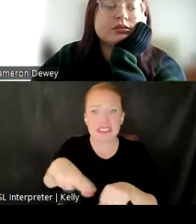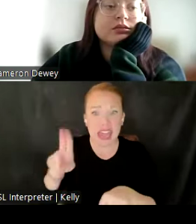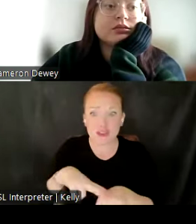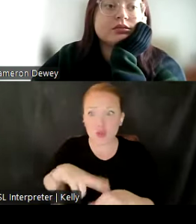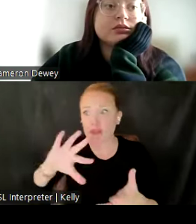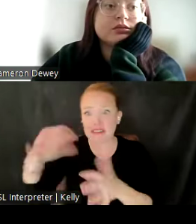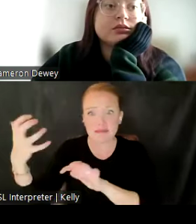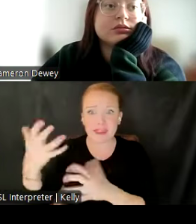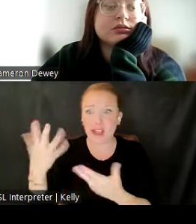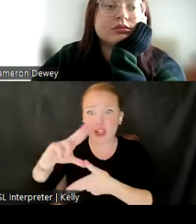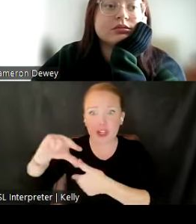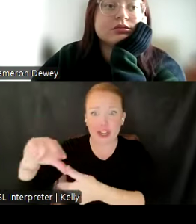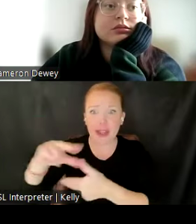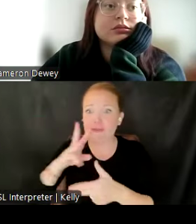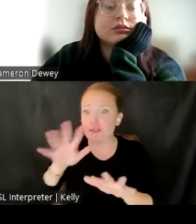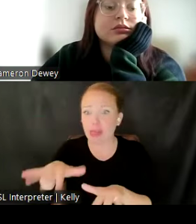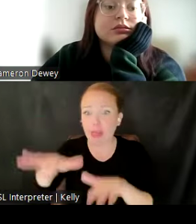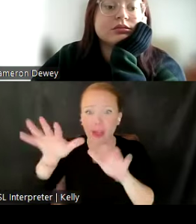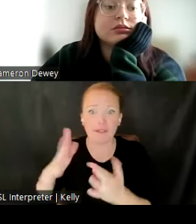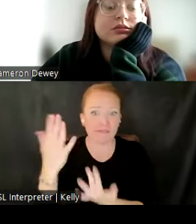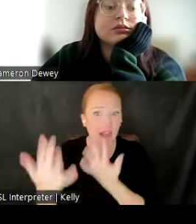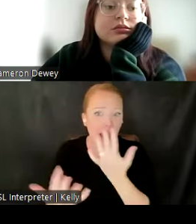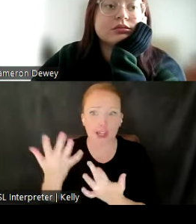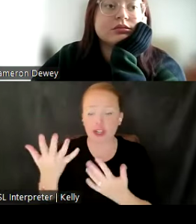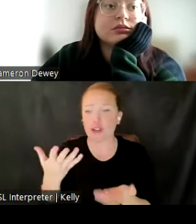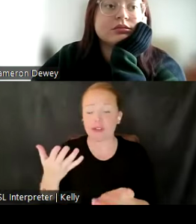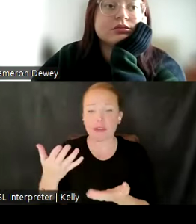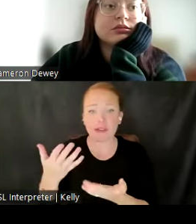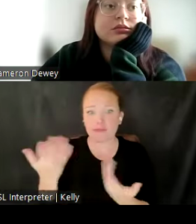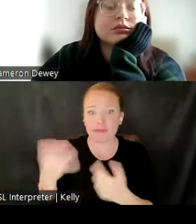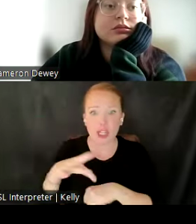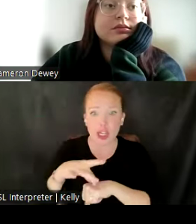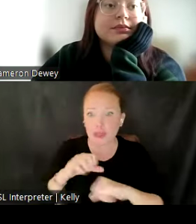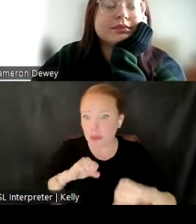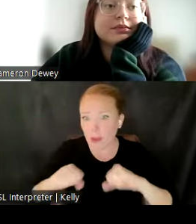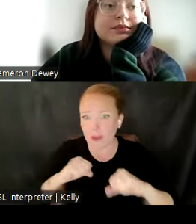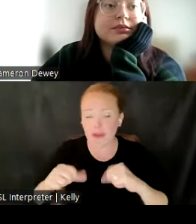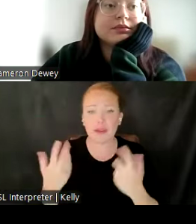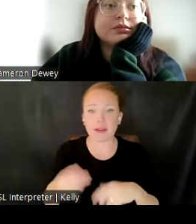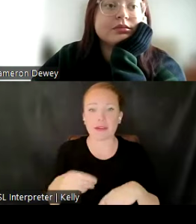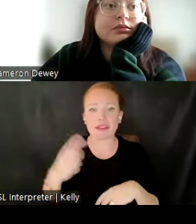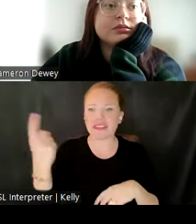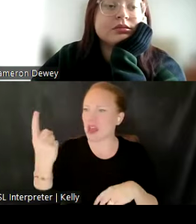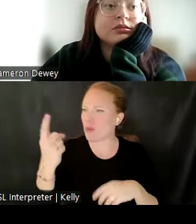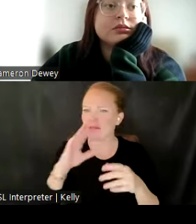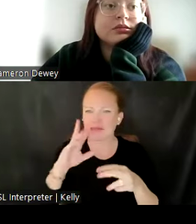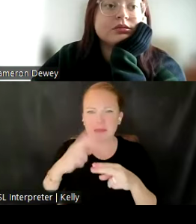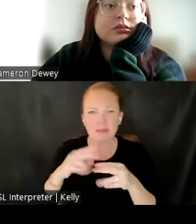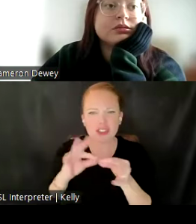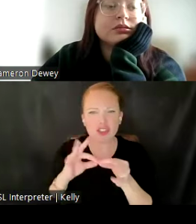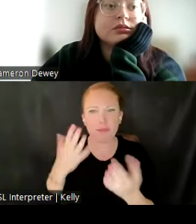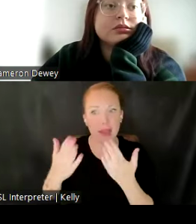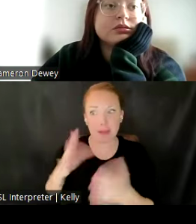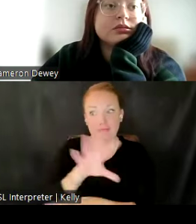hurricane, flood, fire, earthquake. I think I saw you guys also mention being in or actually witnessing